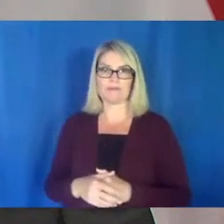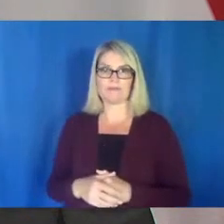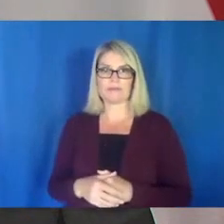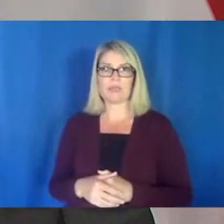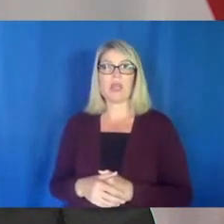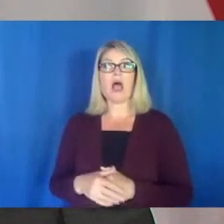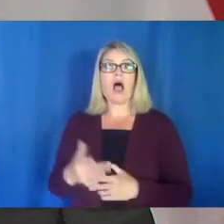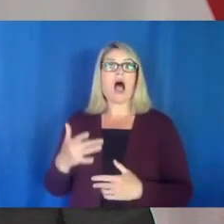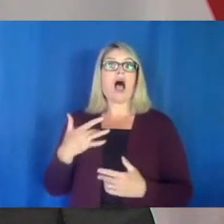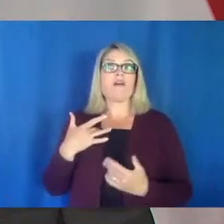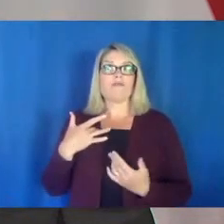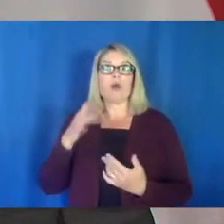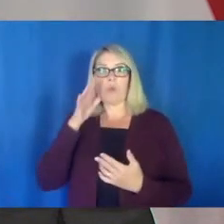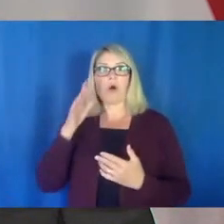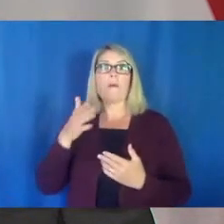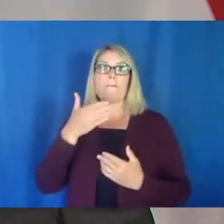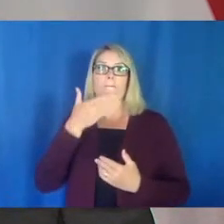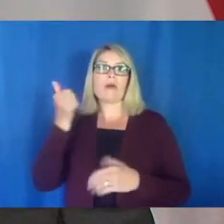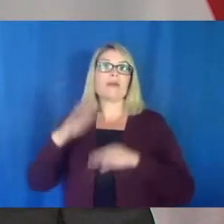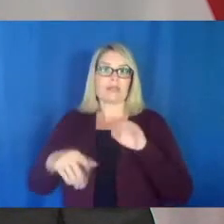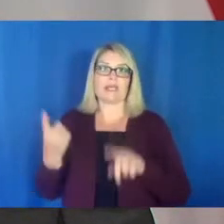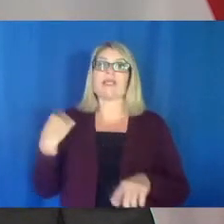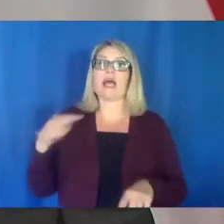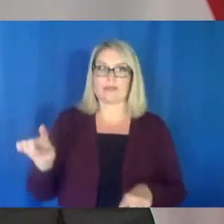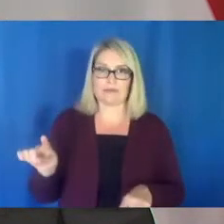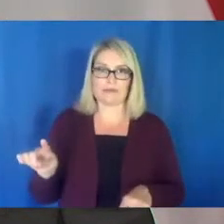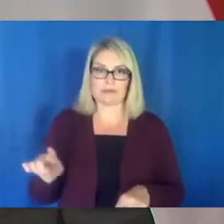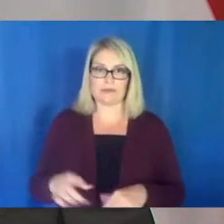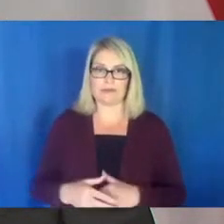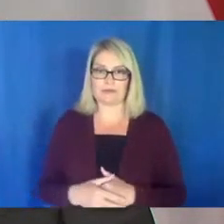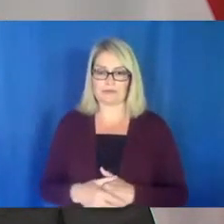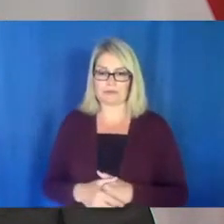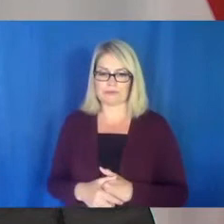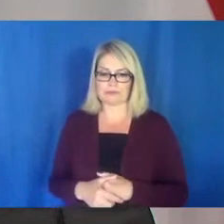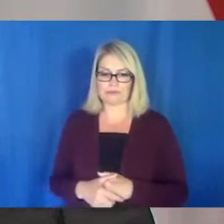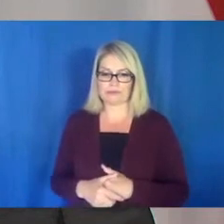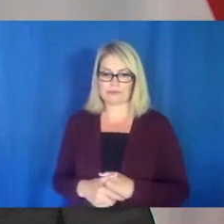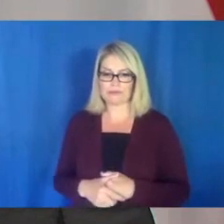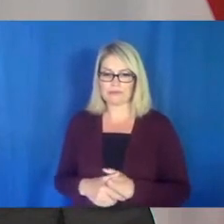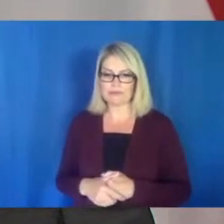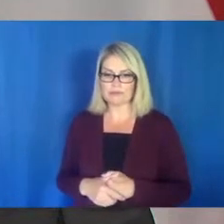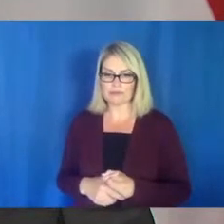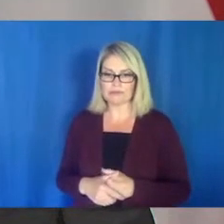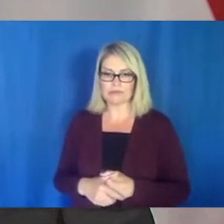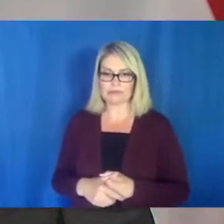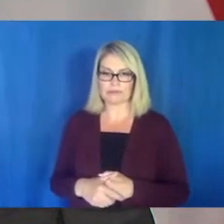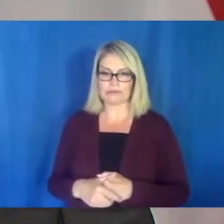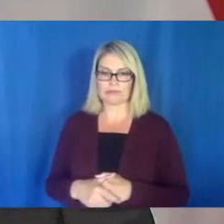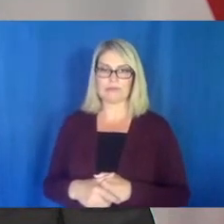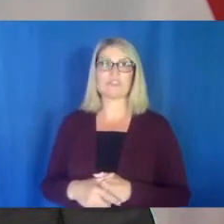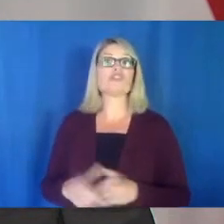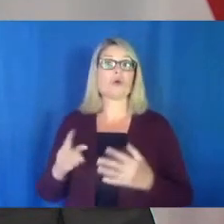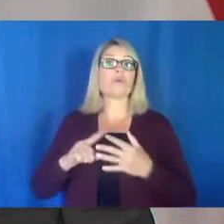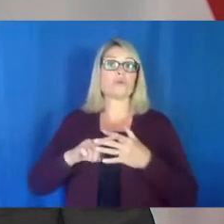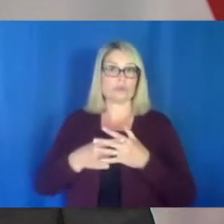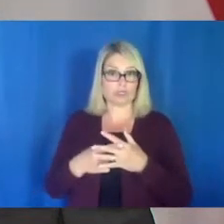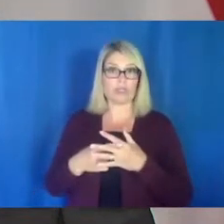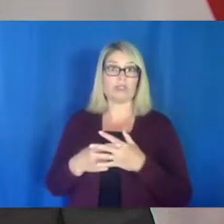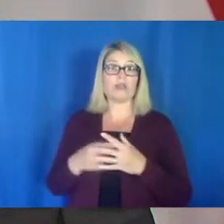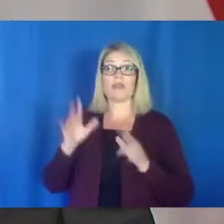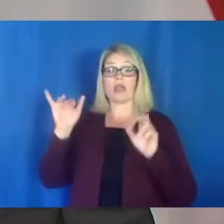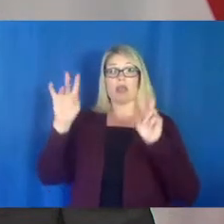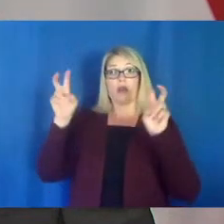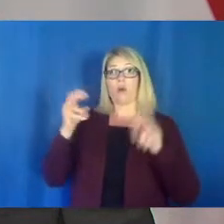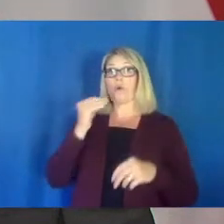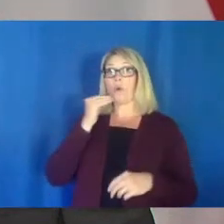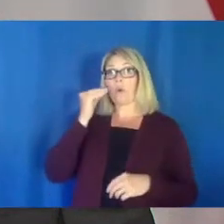than it did last year. But, so I think we're kind of getting there. In terms of Old Home Week, I'm not